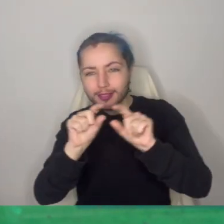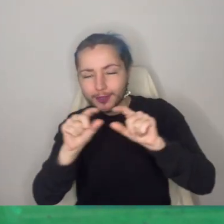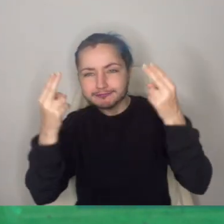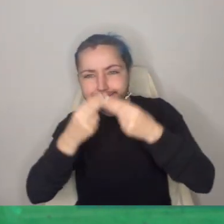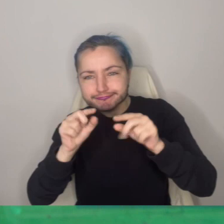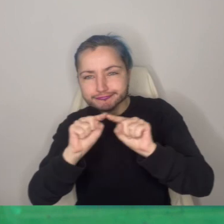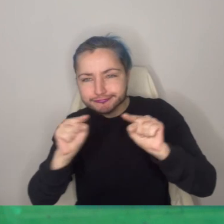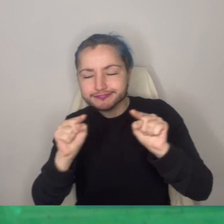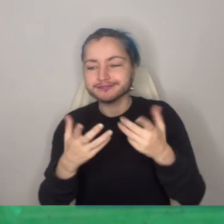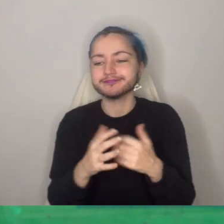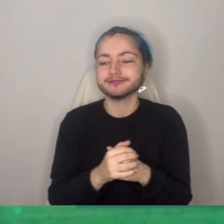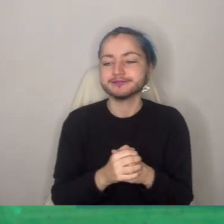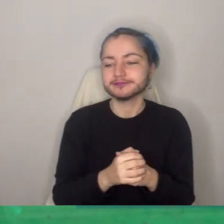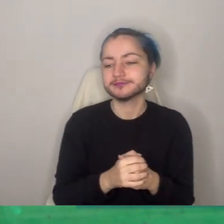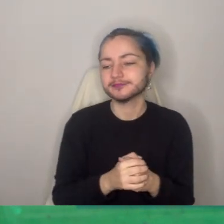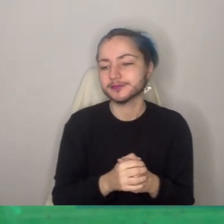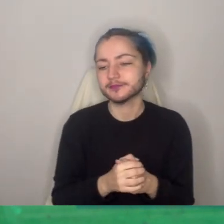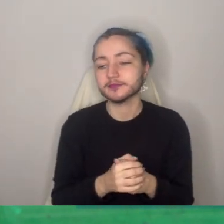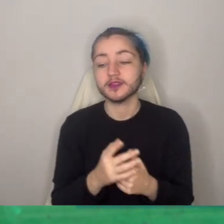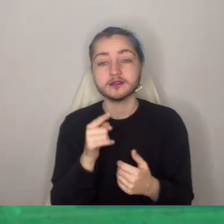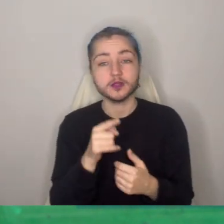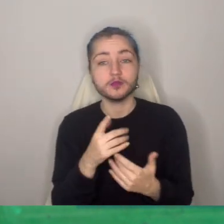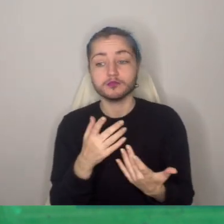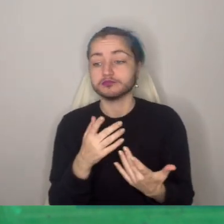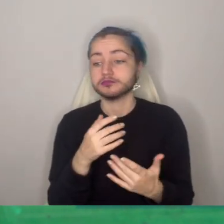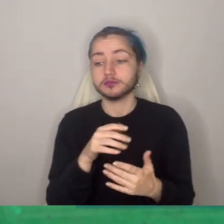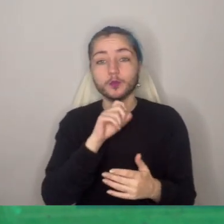this is where you're going to use the water that you poured onto your annatto at the beginning.